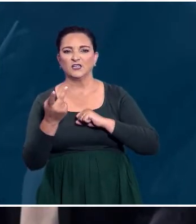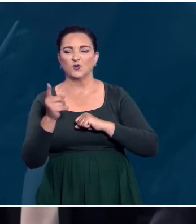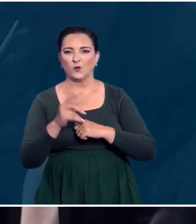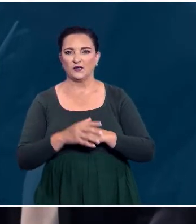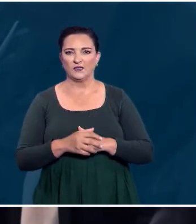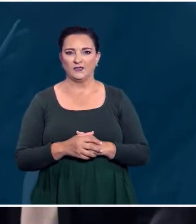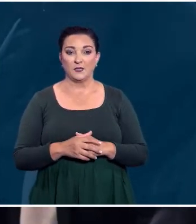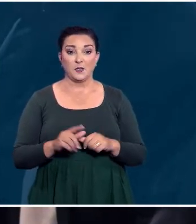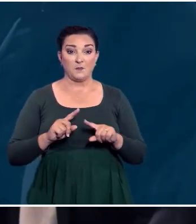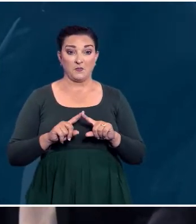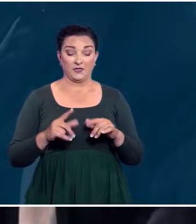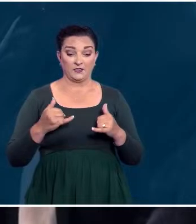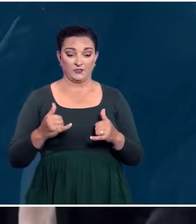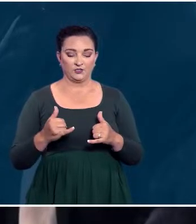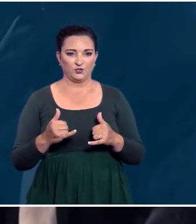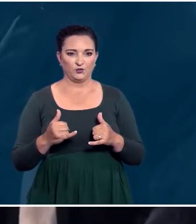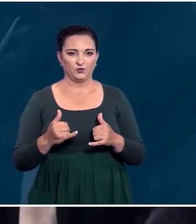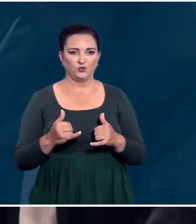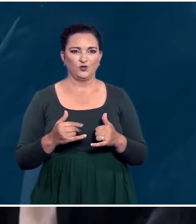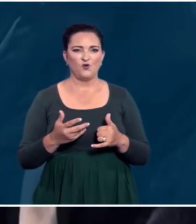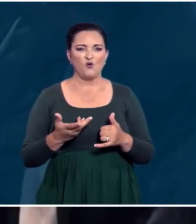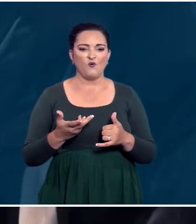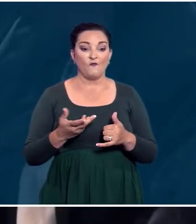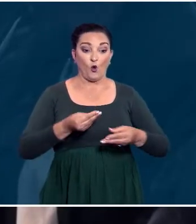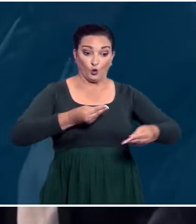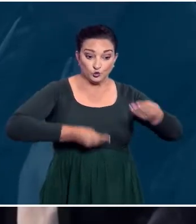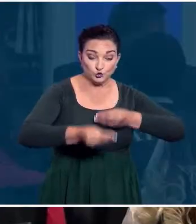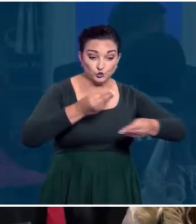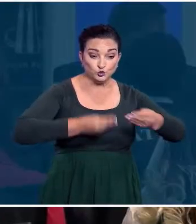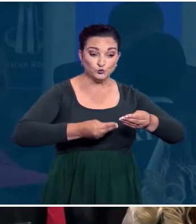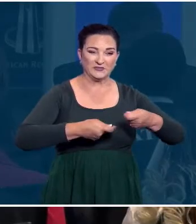reliable predictor for consumer spending?